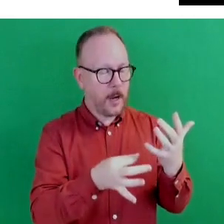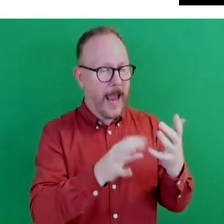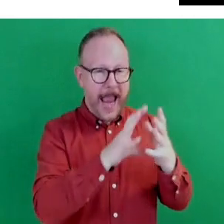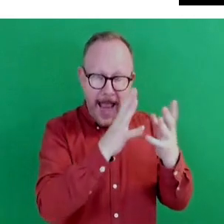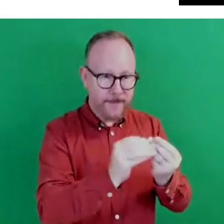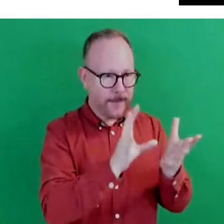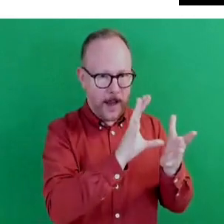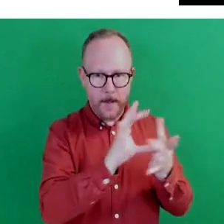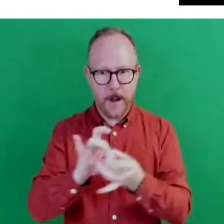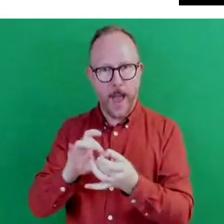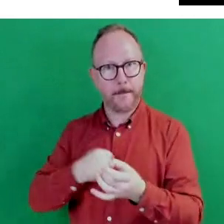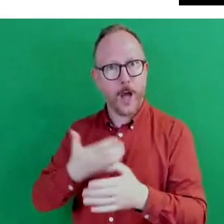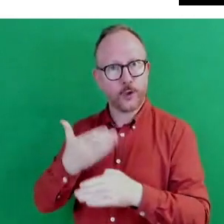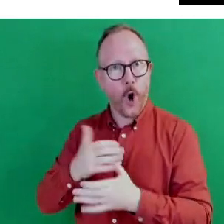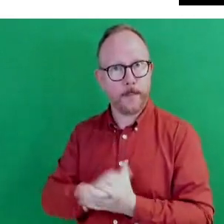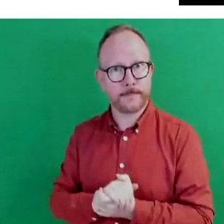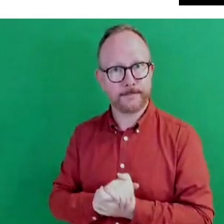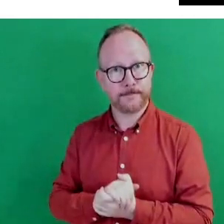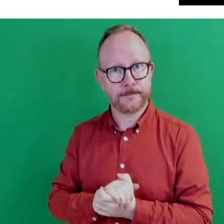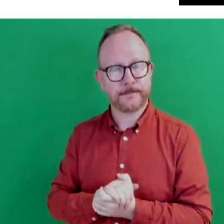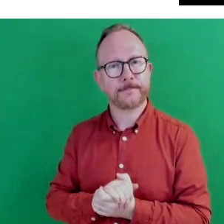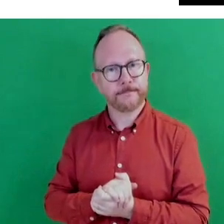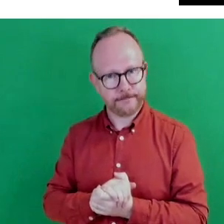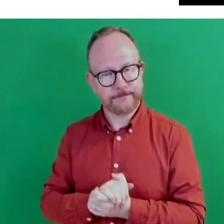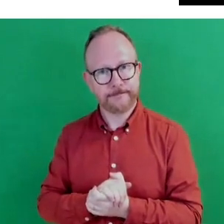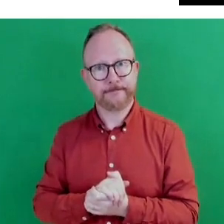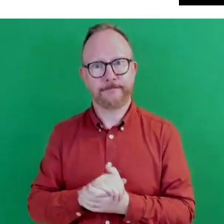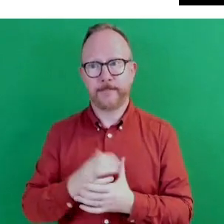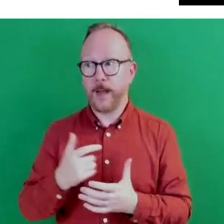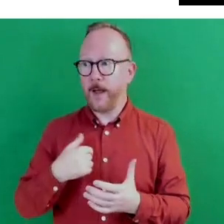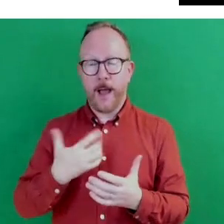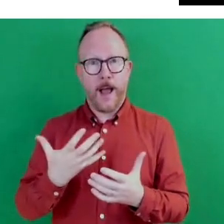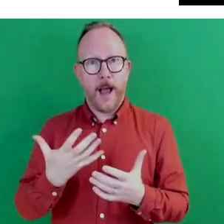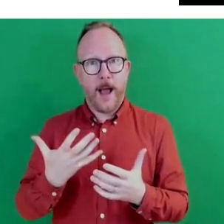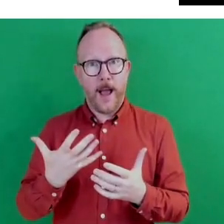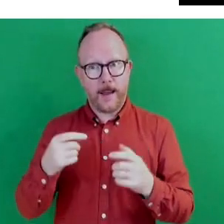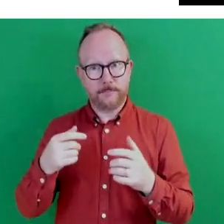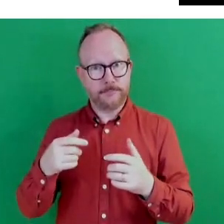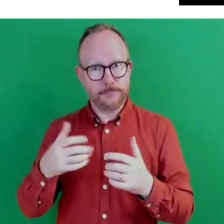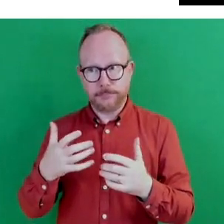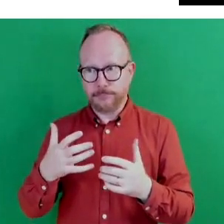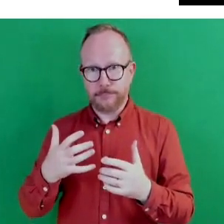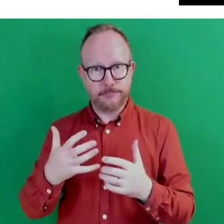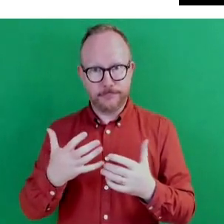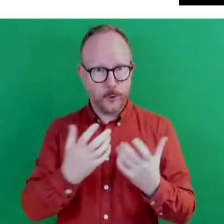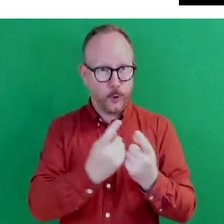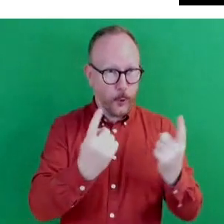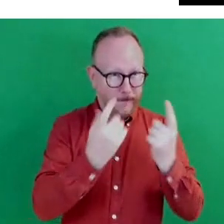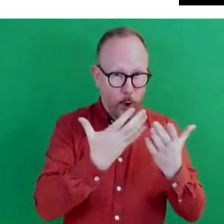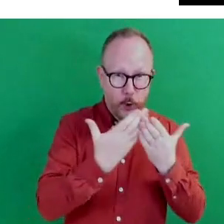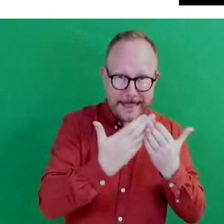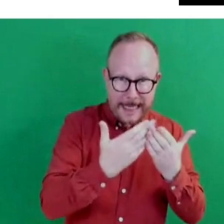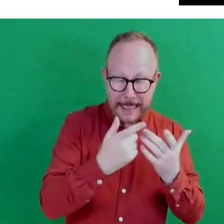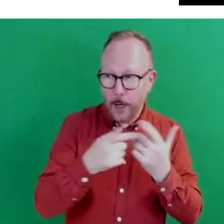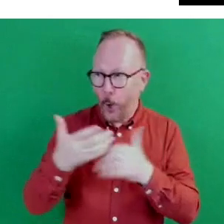at work was actually at university, and because for part of this job you are doing uni full-time